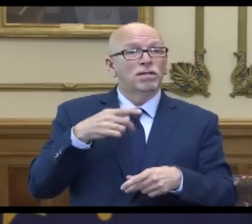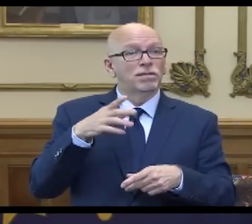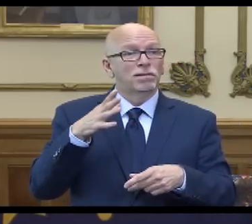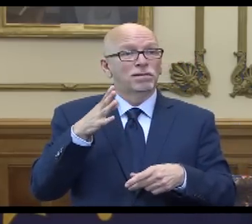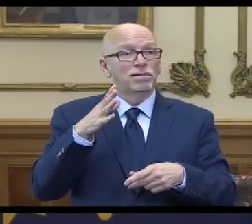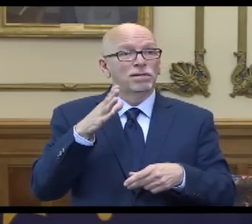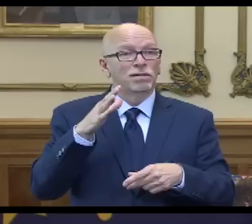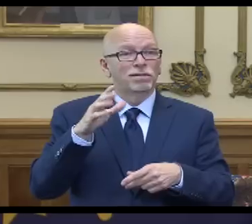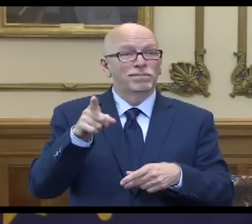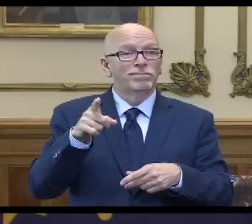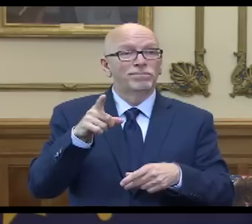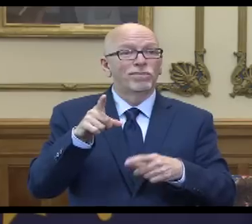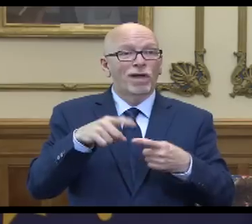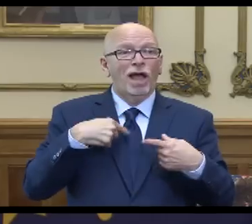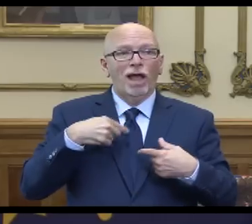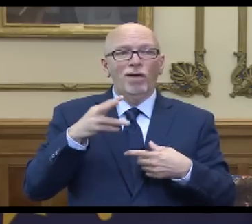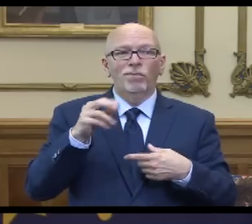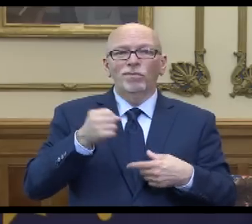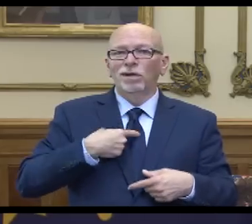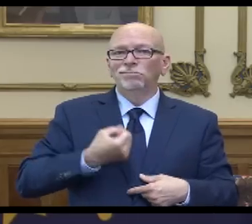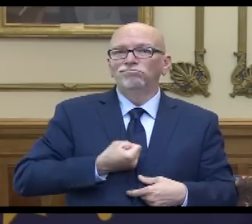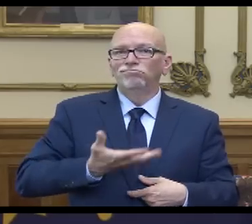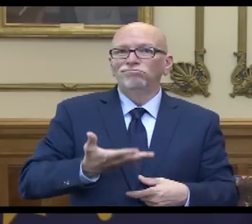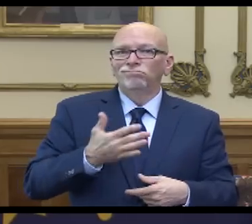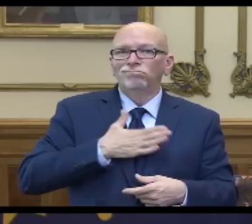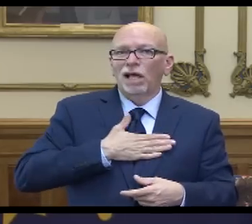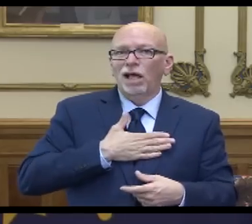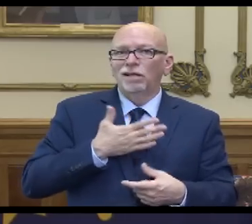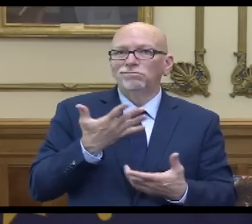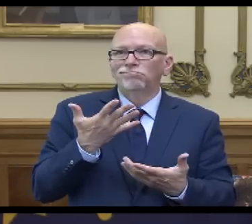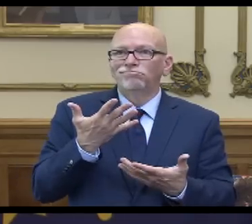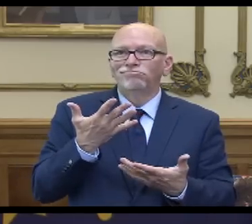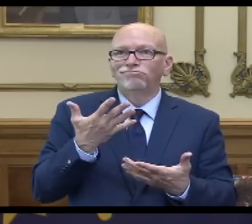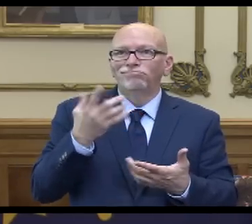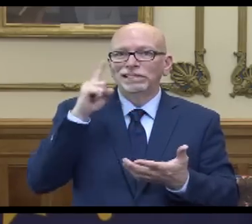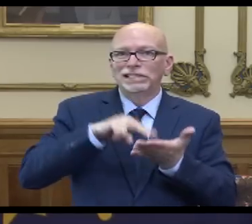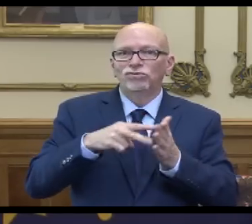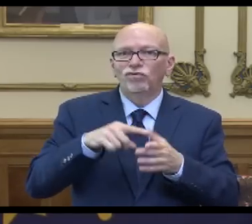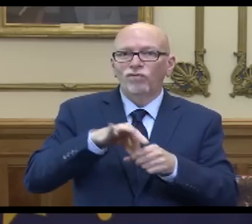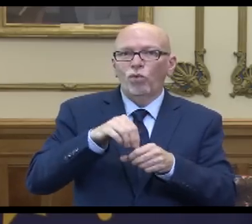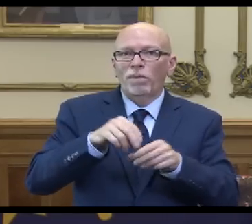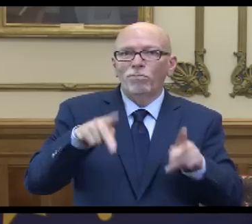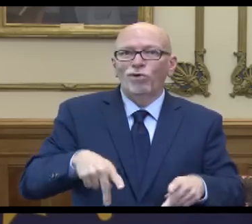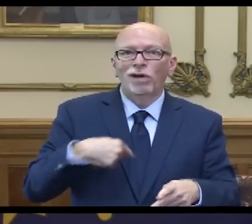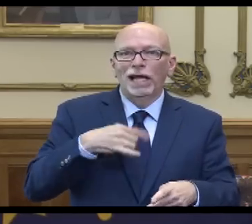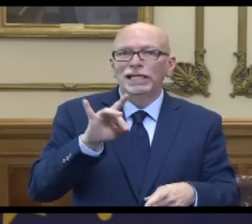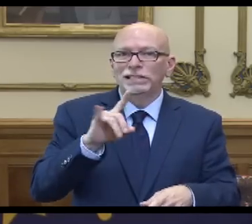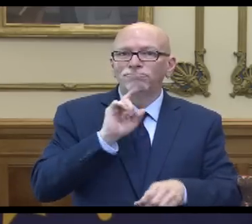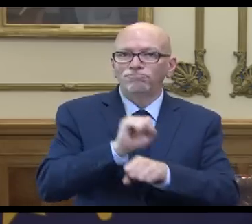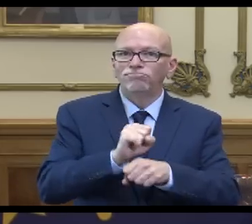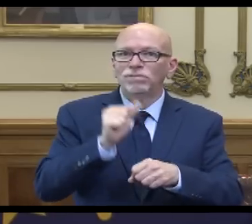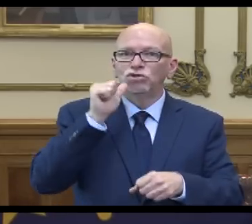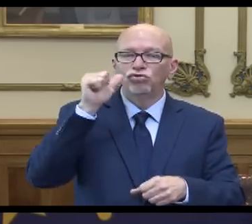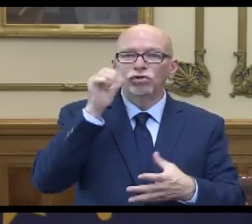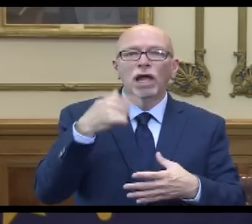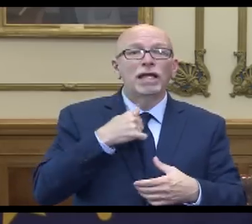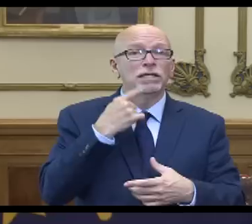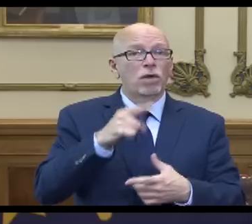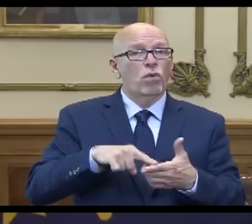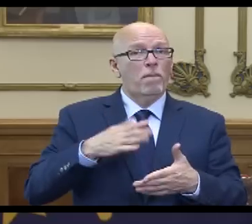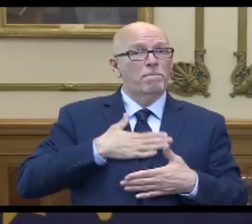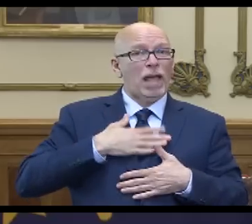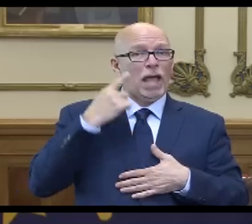table when I confessed of my intentions early on, and I can tell you what my